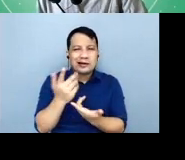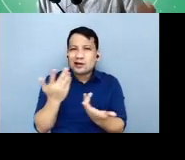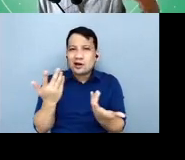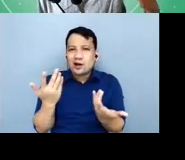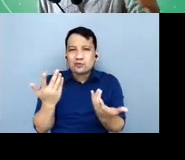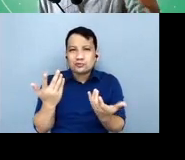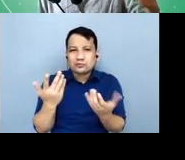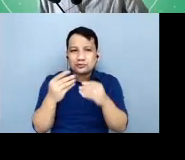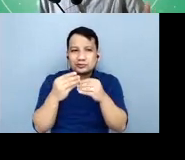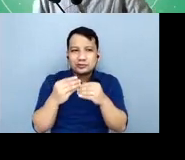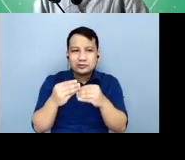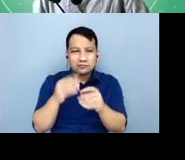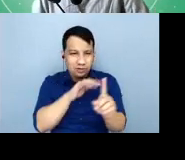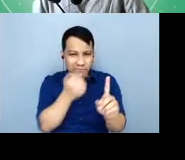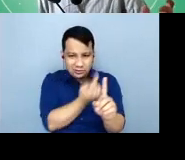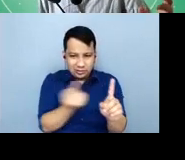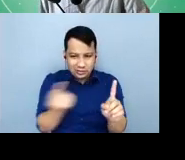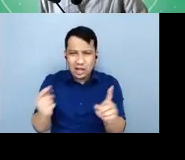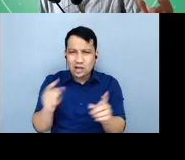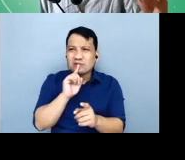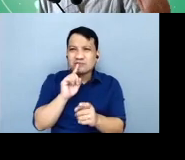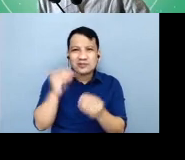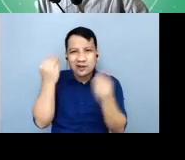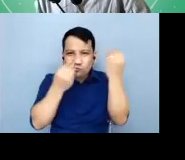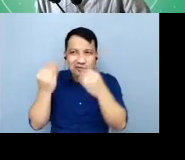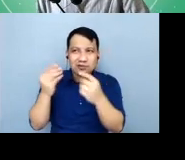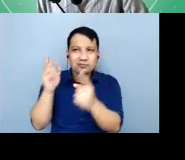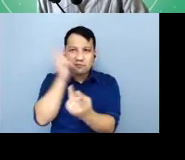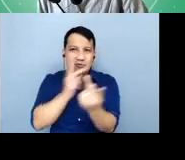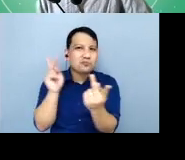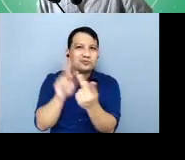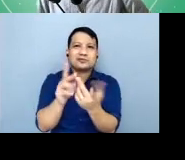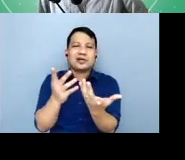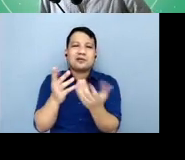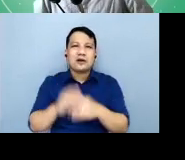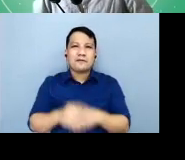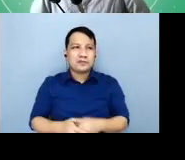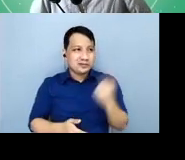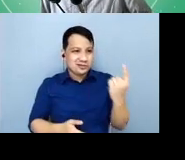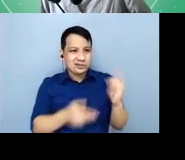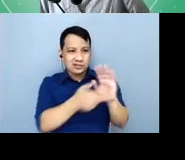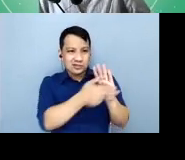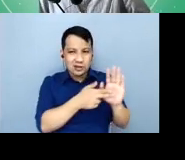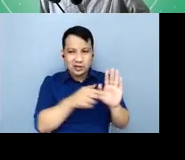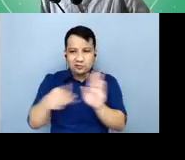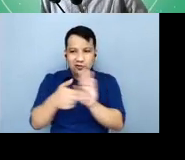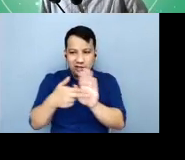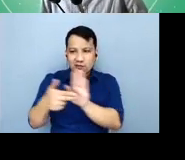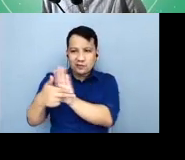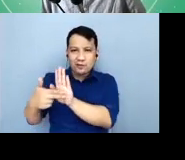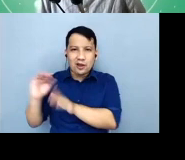so each label corresponds to a specific kind of business. They have eco-labels, they have regulations